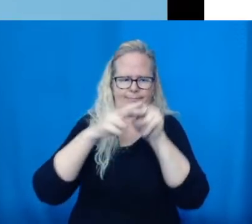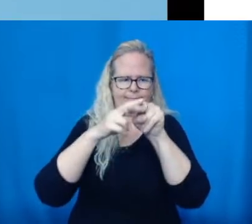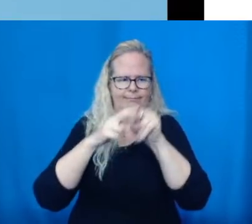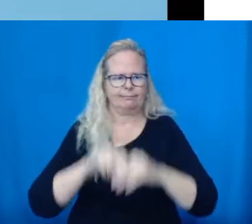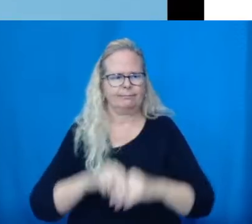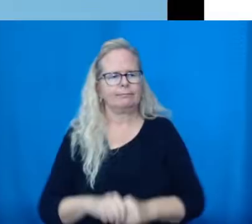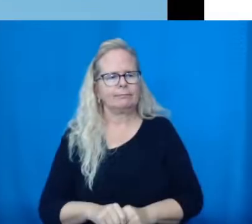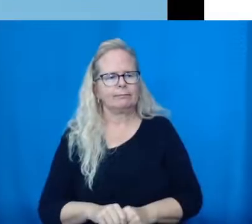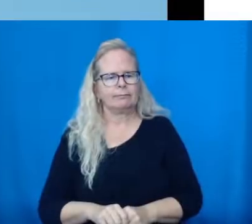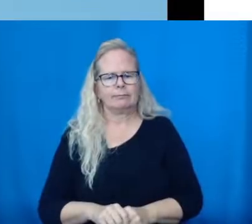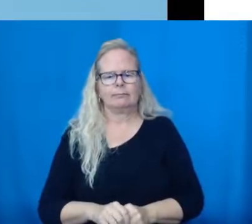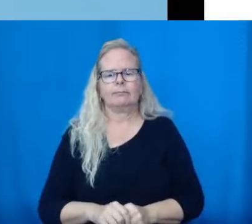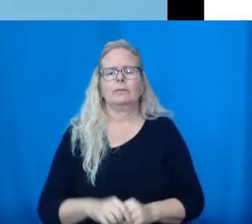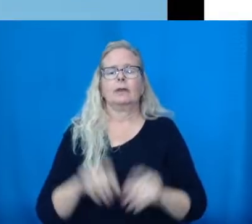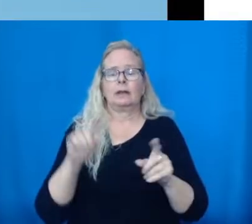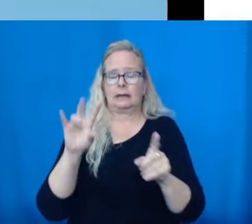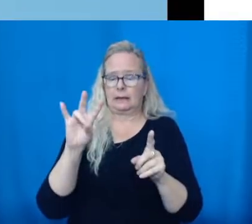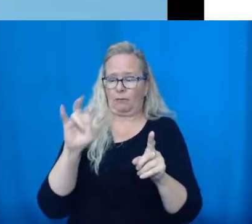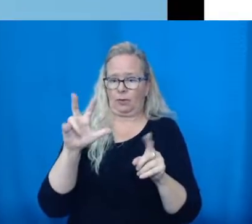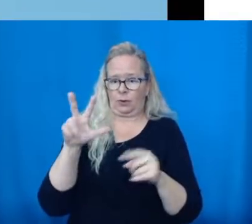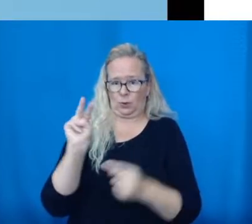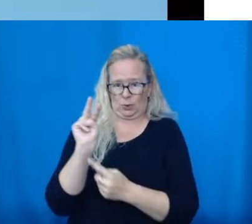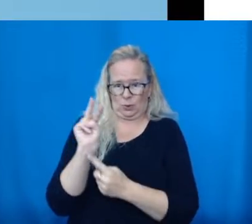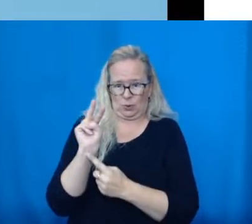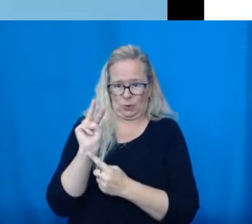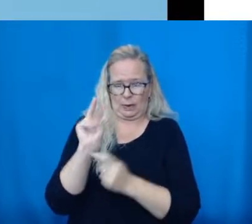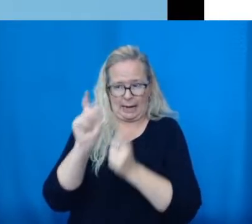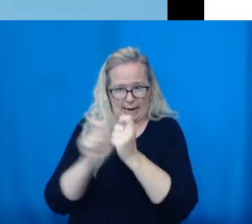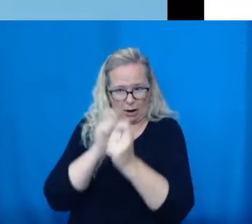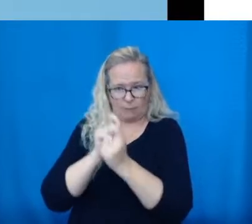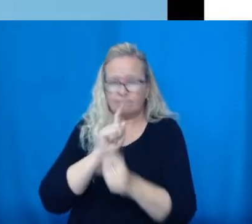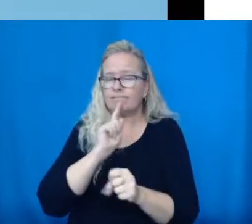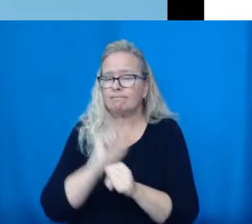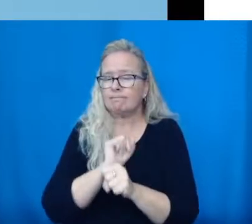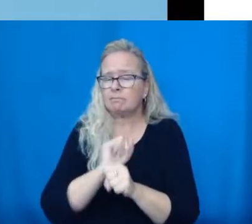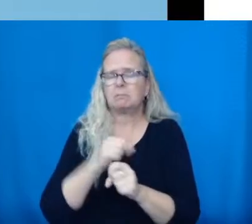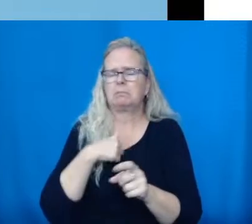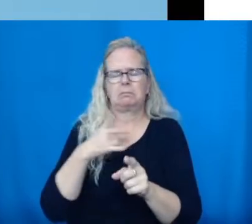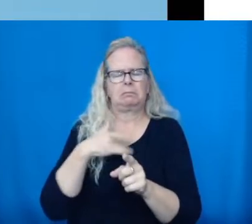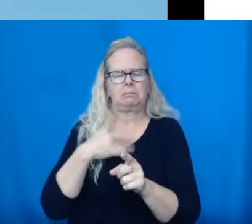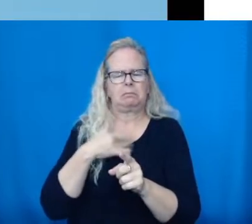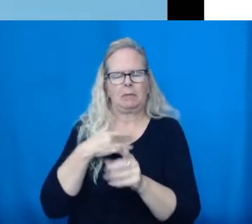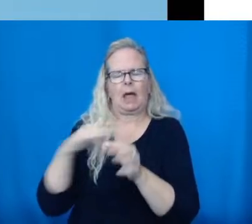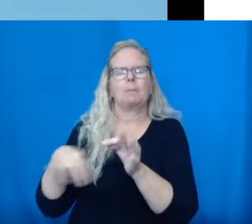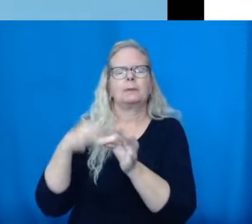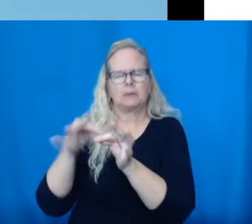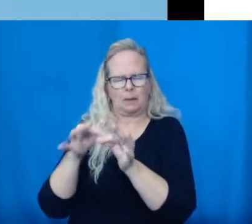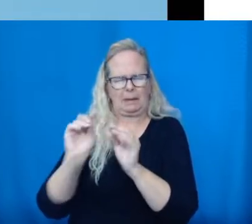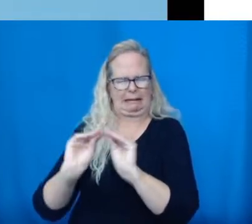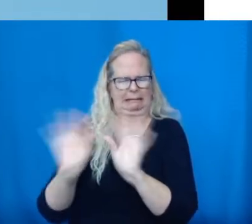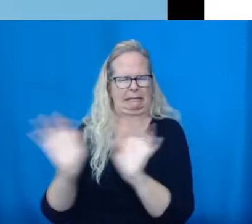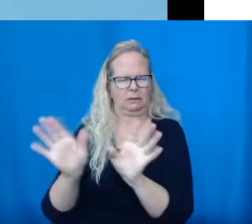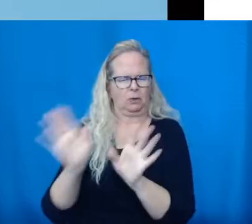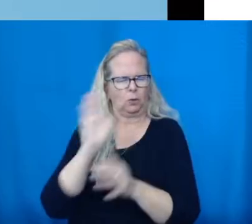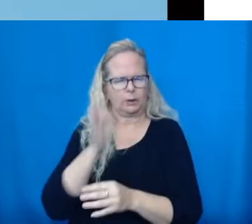as the new numbers come out. Next slide, please. You can see.